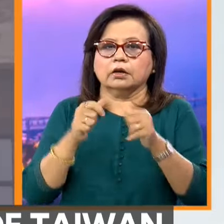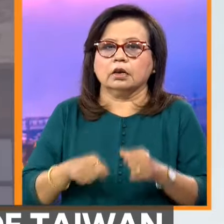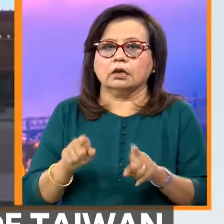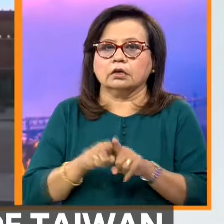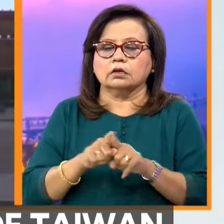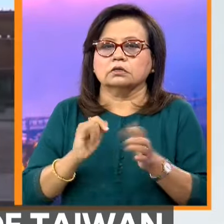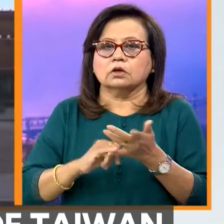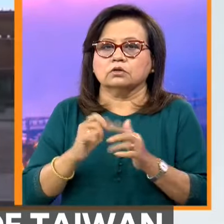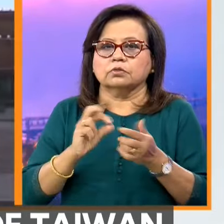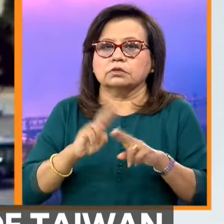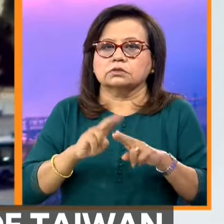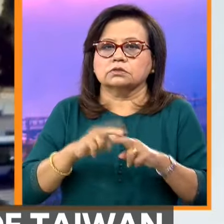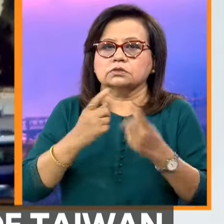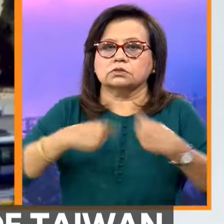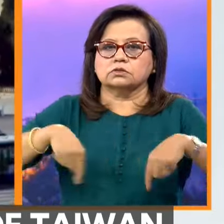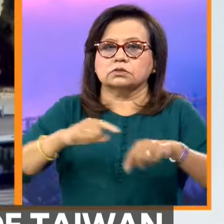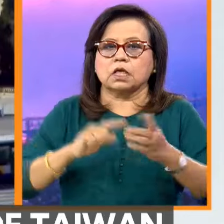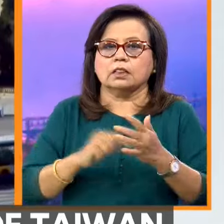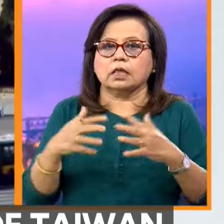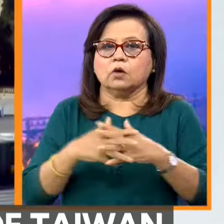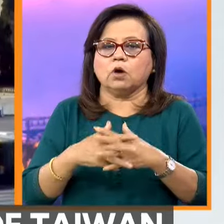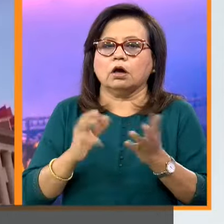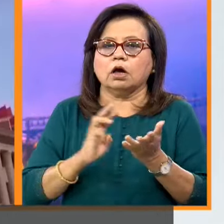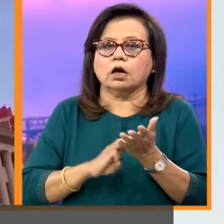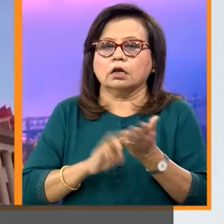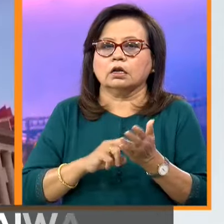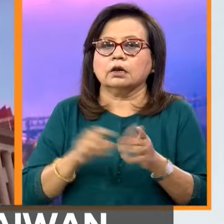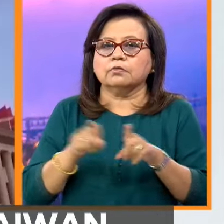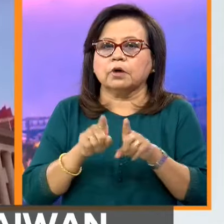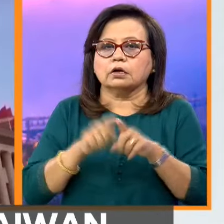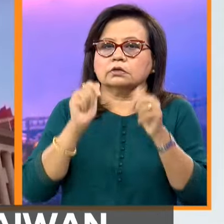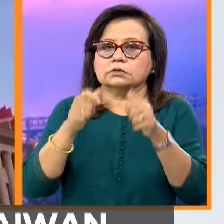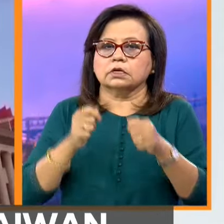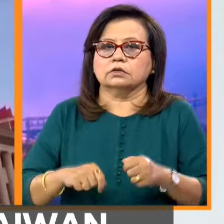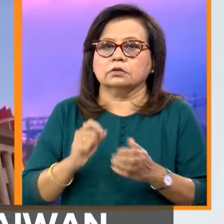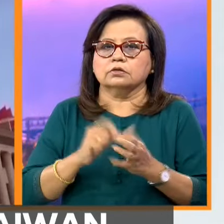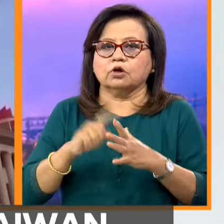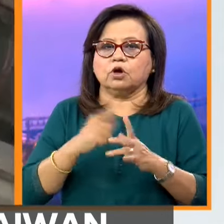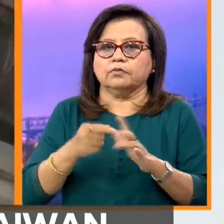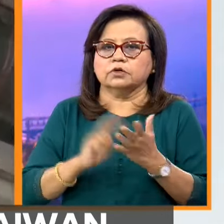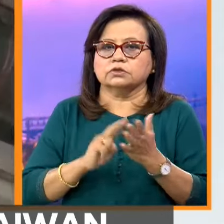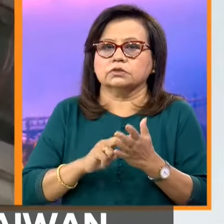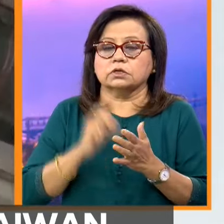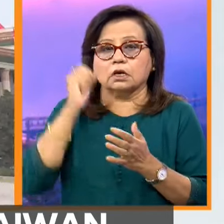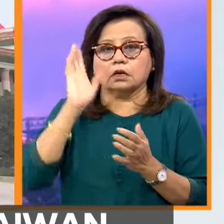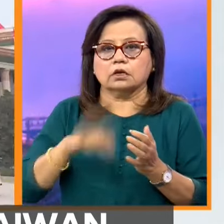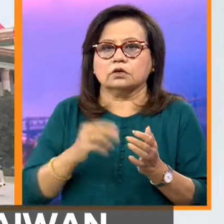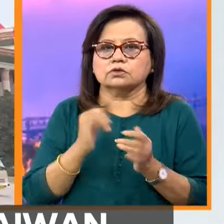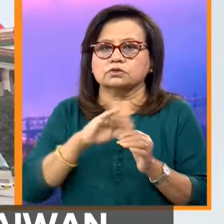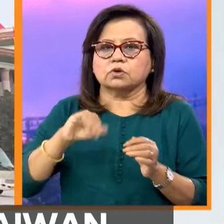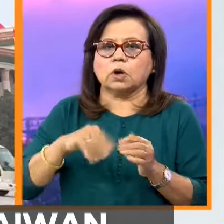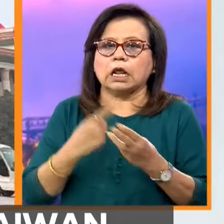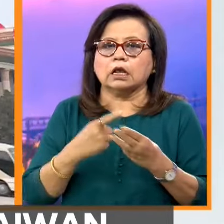South Pacific, had lobbied for Taiwan to be stripped of partner status. While Beijing has aggressively sought